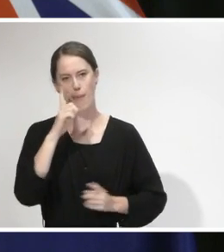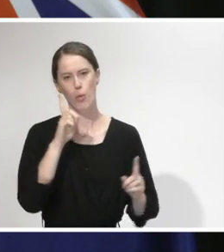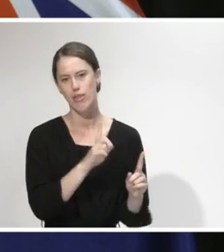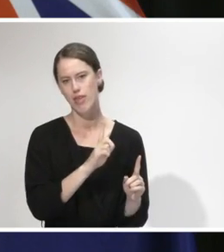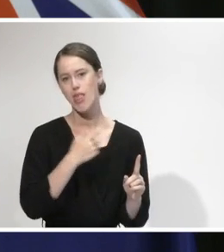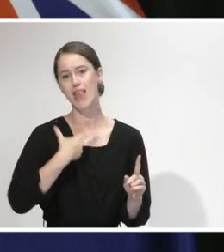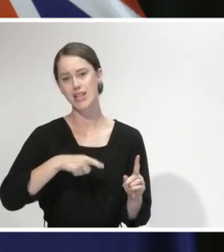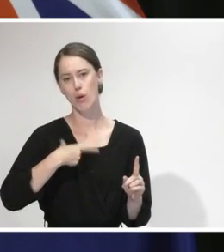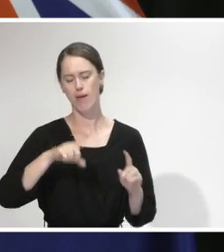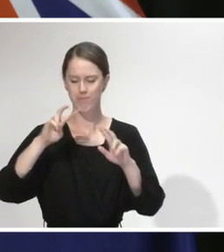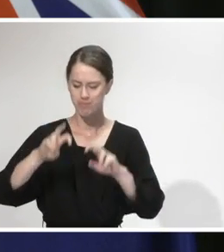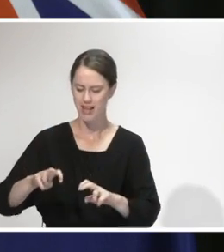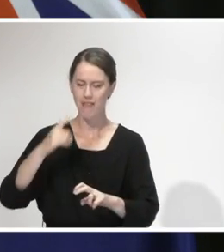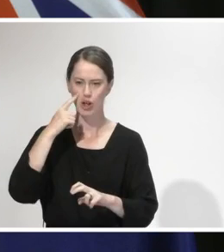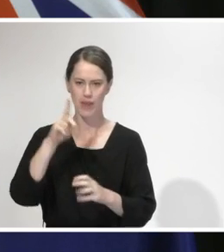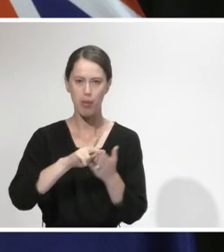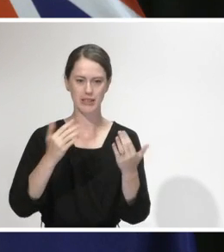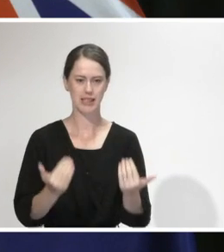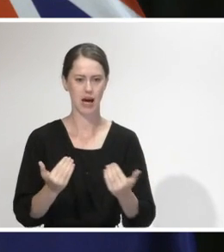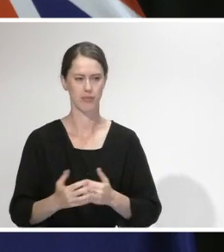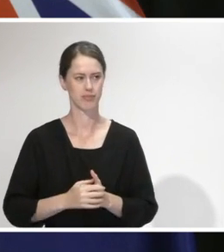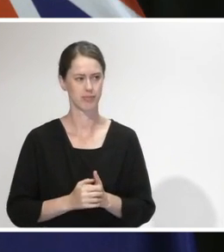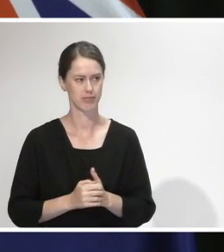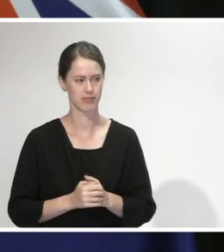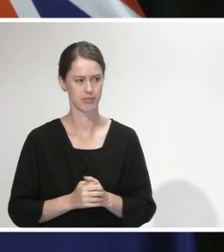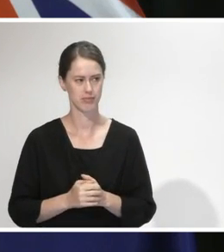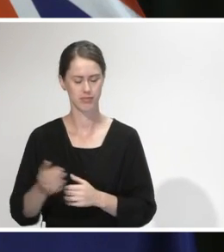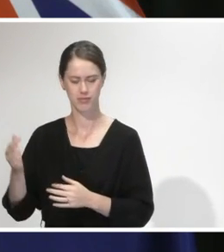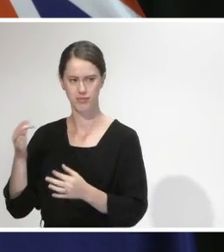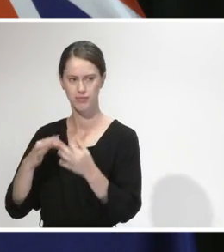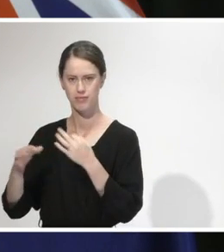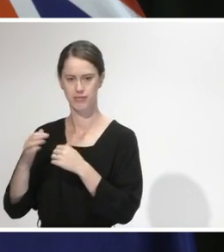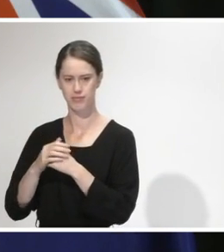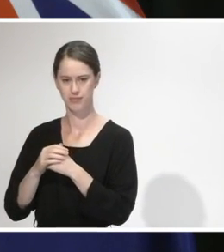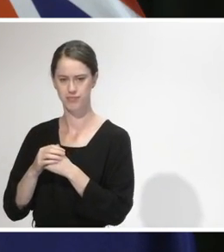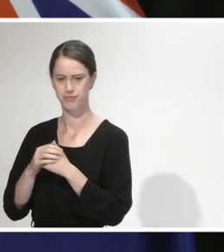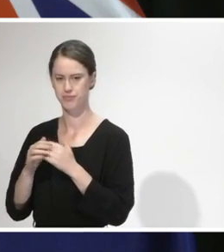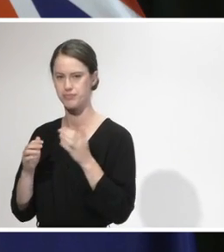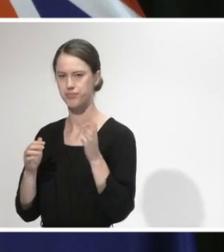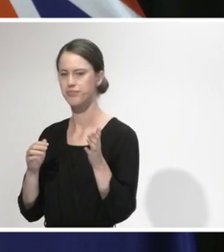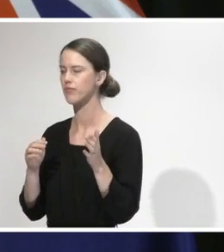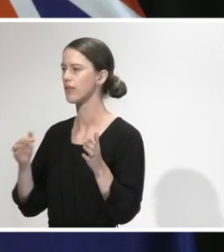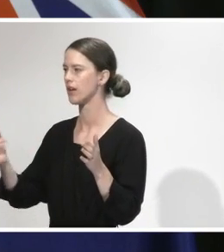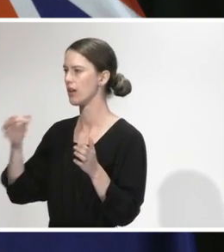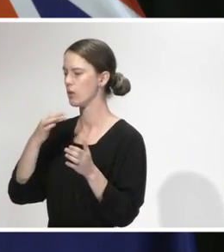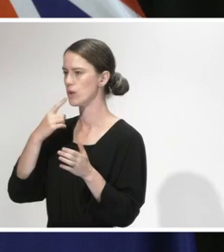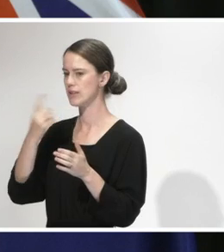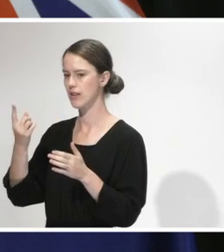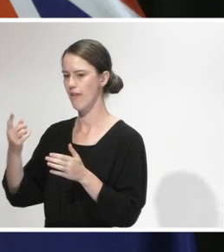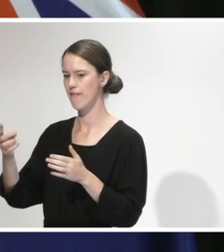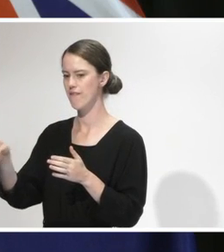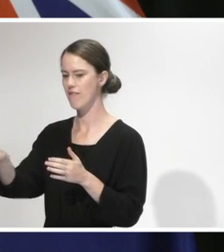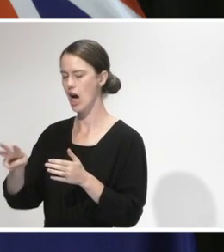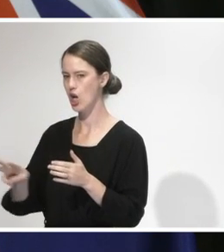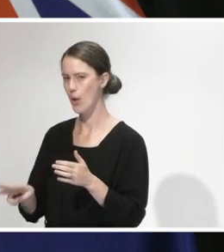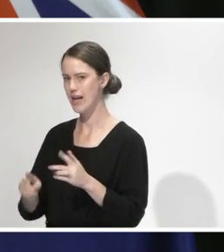looking specifically at that policy. Bloomfield, Can you name Dr. them, Dr. Bloomfield, you mentioned the Whanganui DHB and